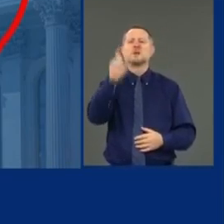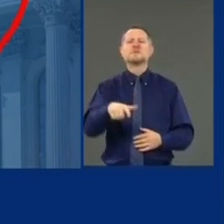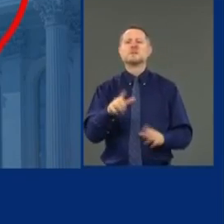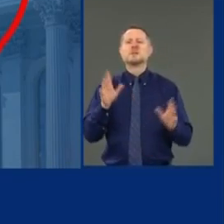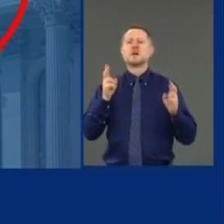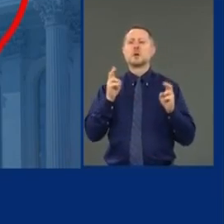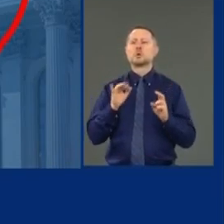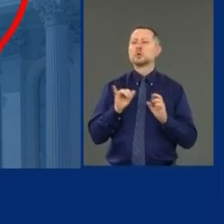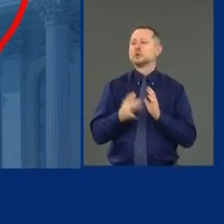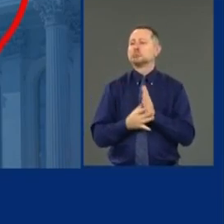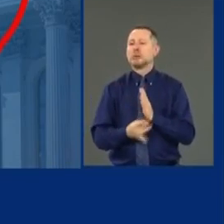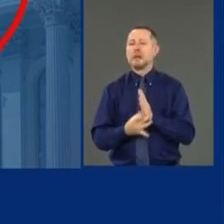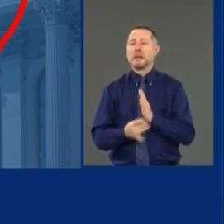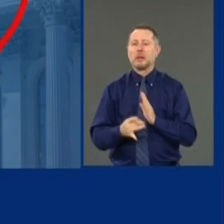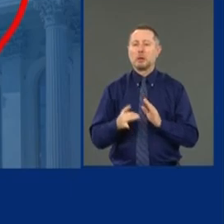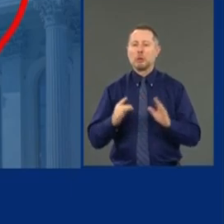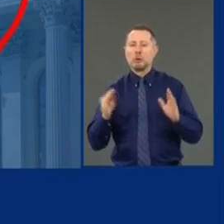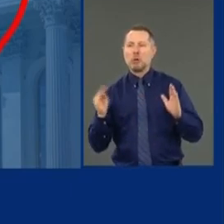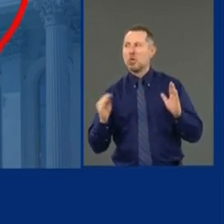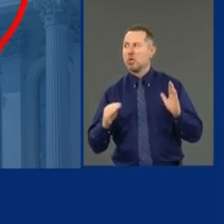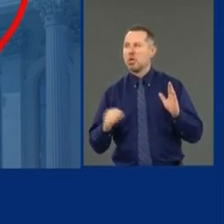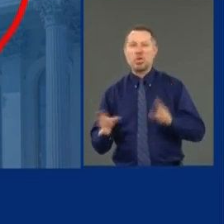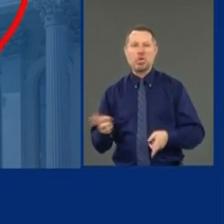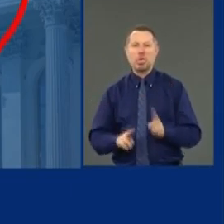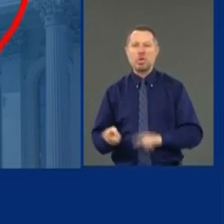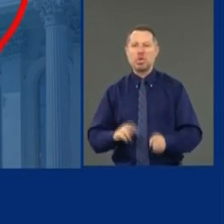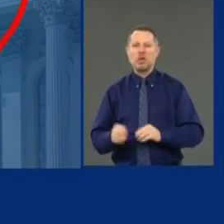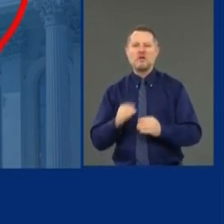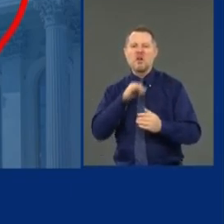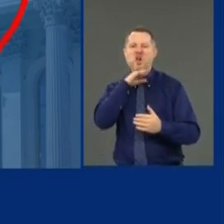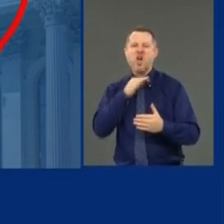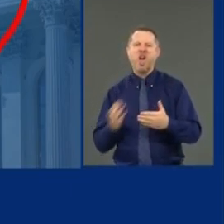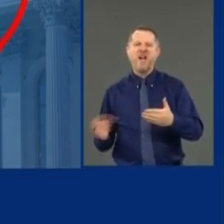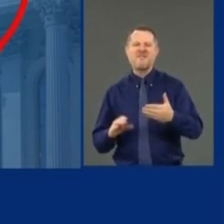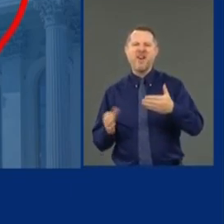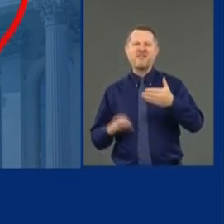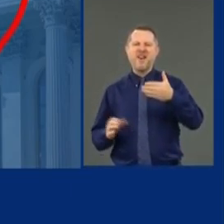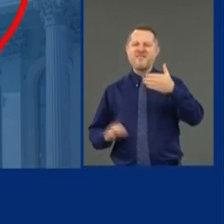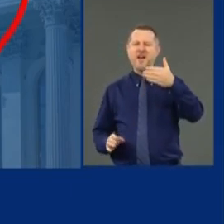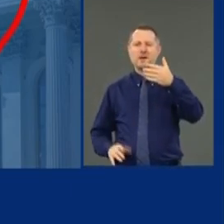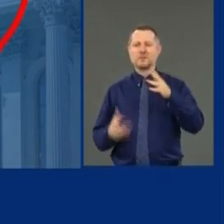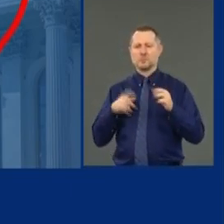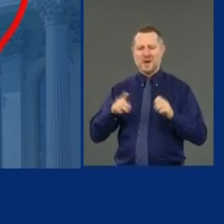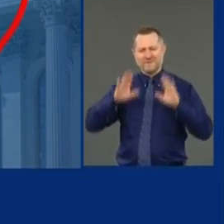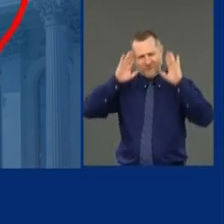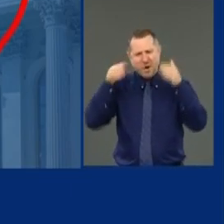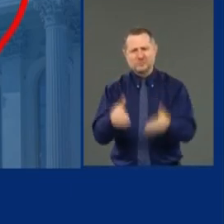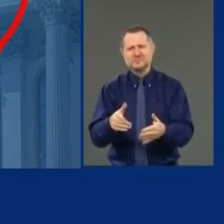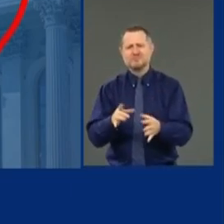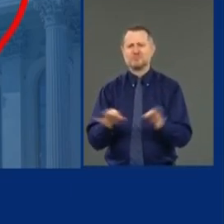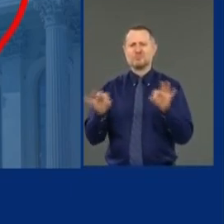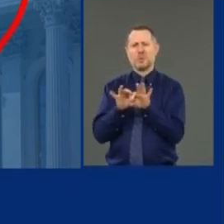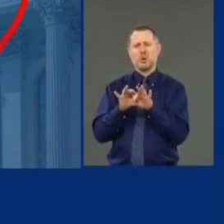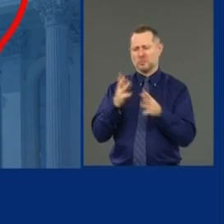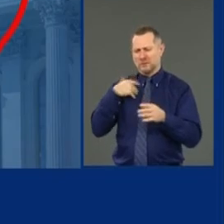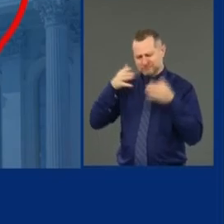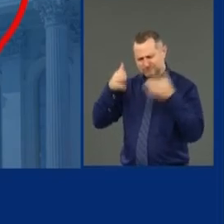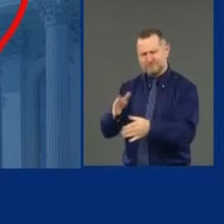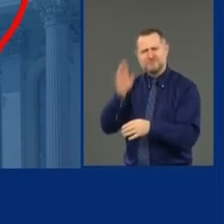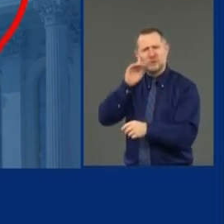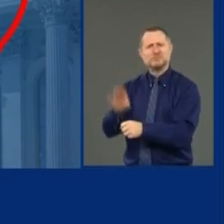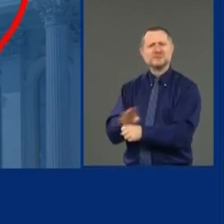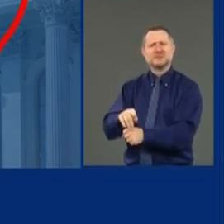the merits of a bill. How about that? Novel, but possible. This is supposed to be a